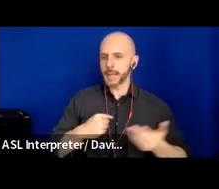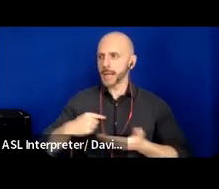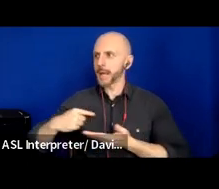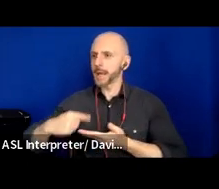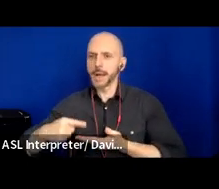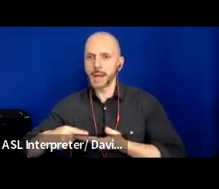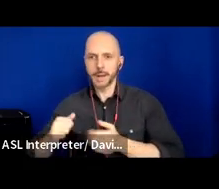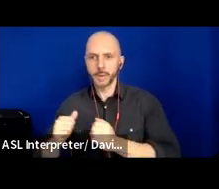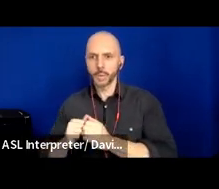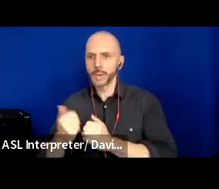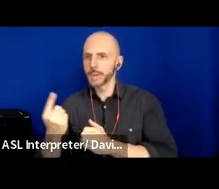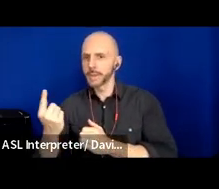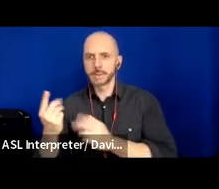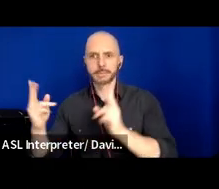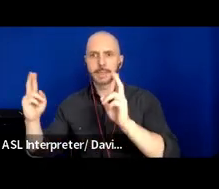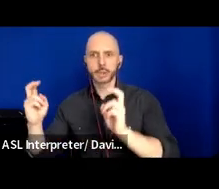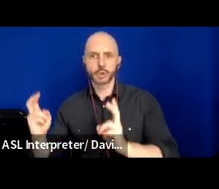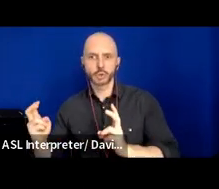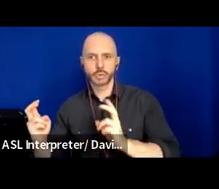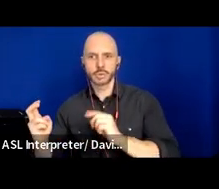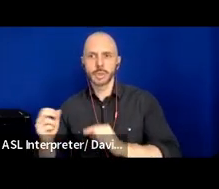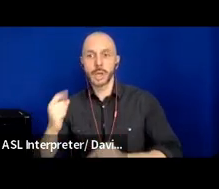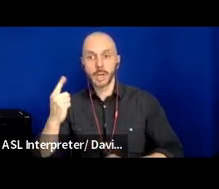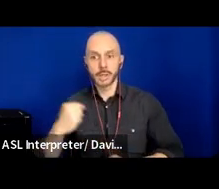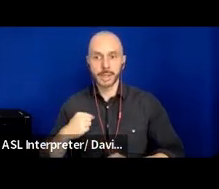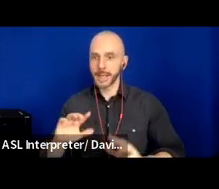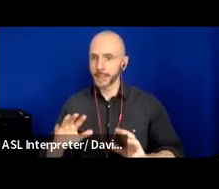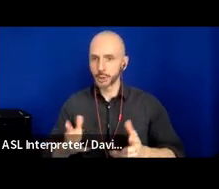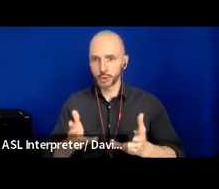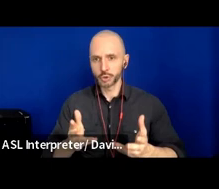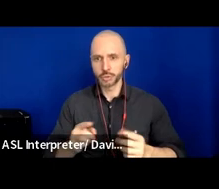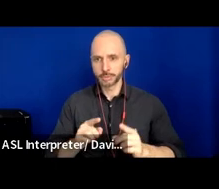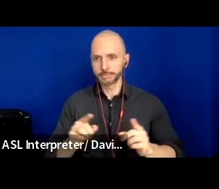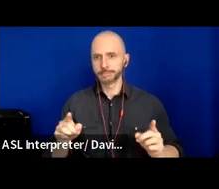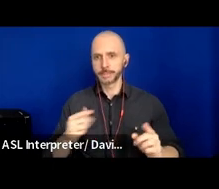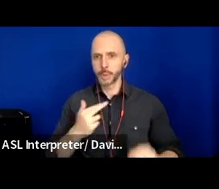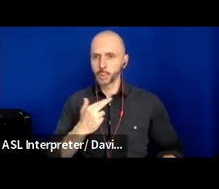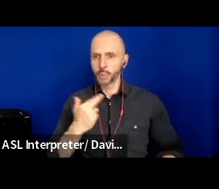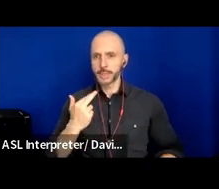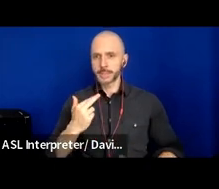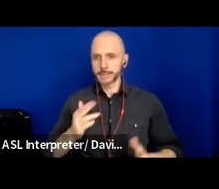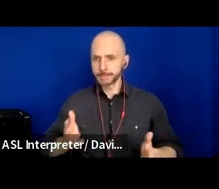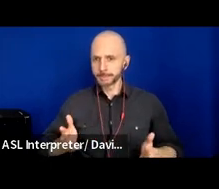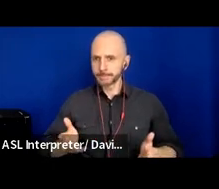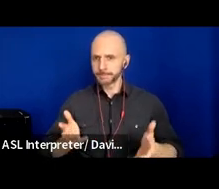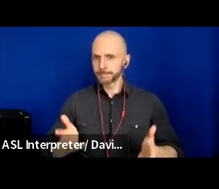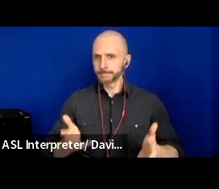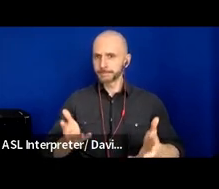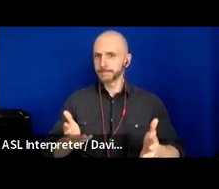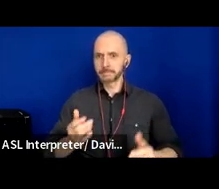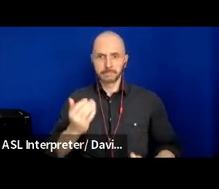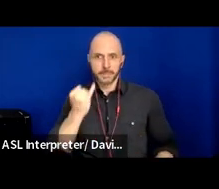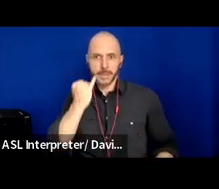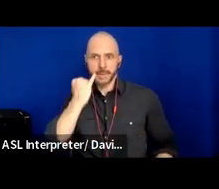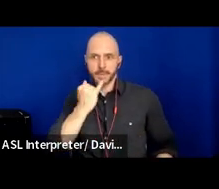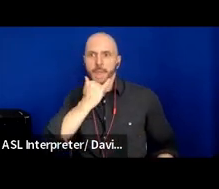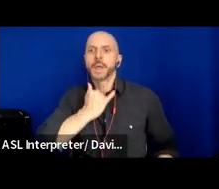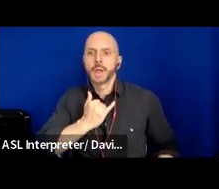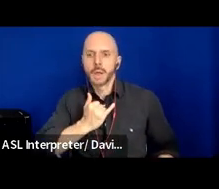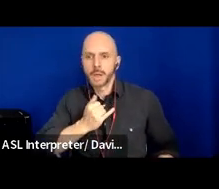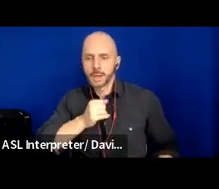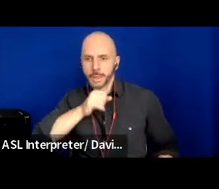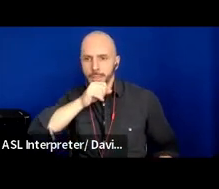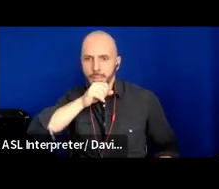say I would encourage folks that to still risk, you know, because the thing is, we may get it wrong. We may